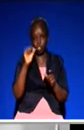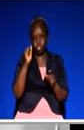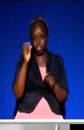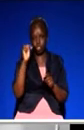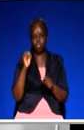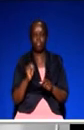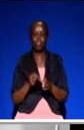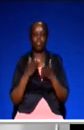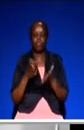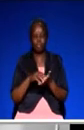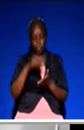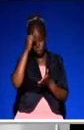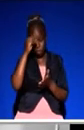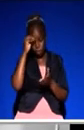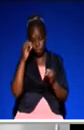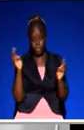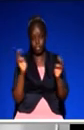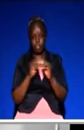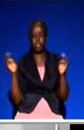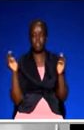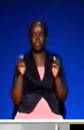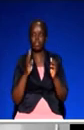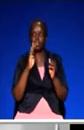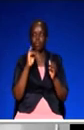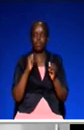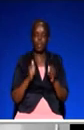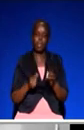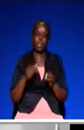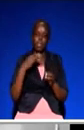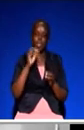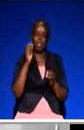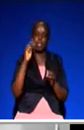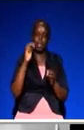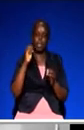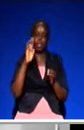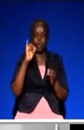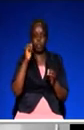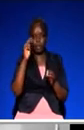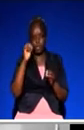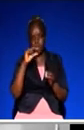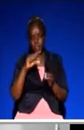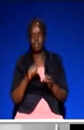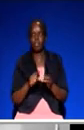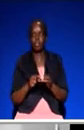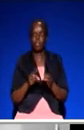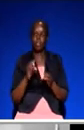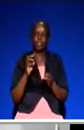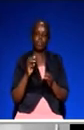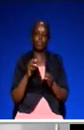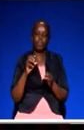Today we are going to talk about magnetization by hammering, and we are also going to talk about